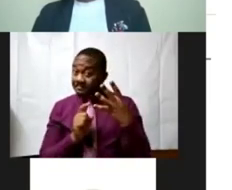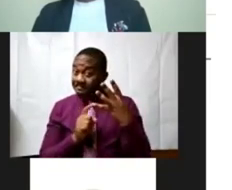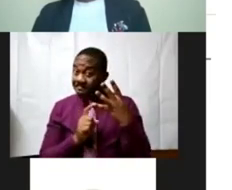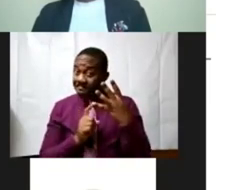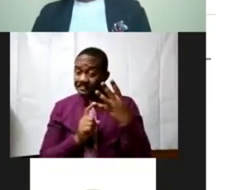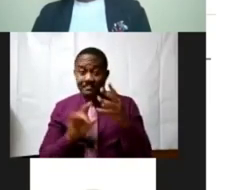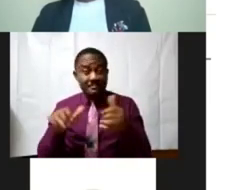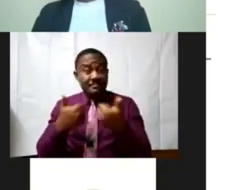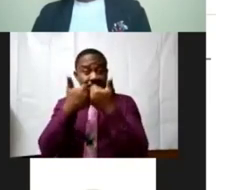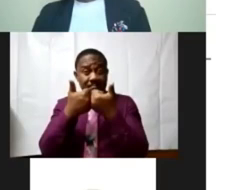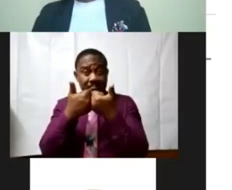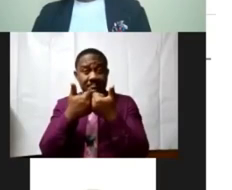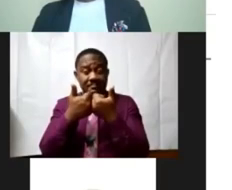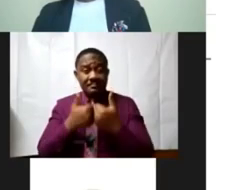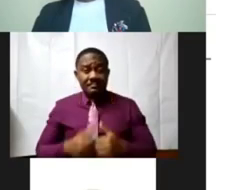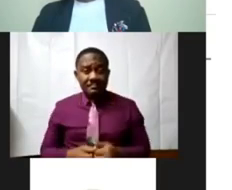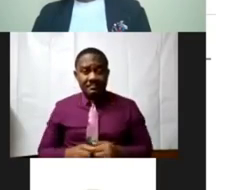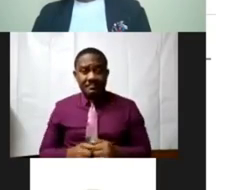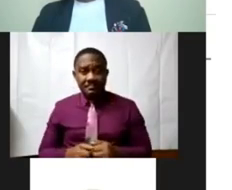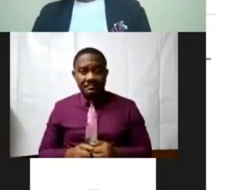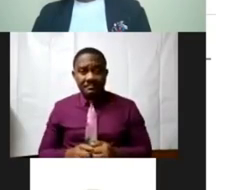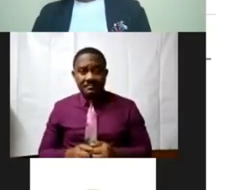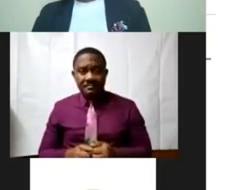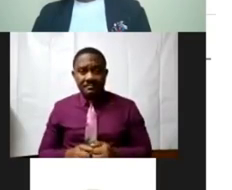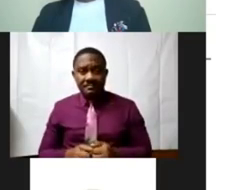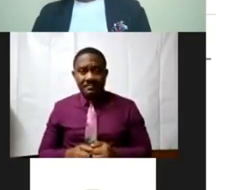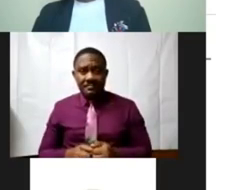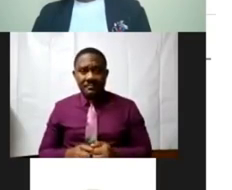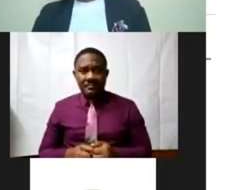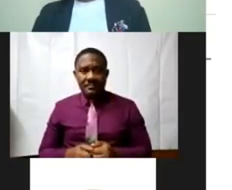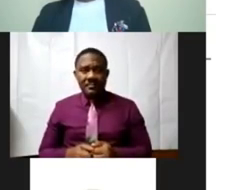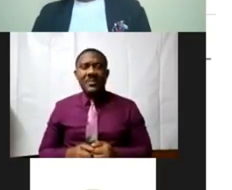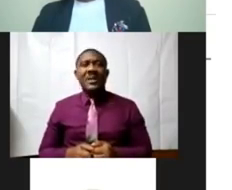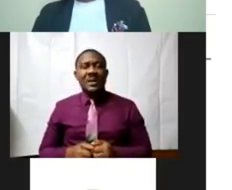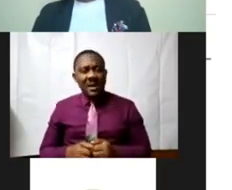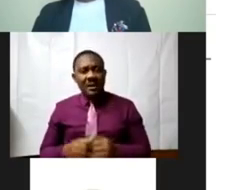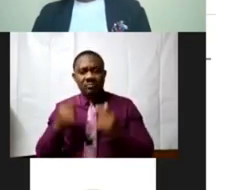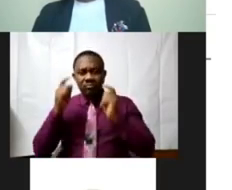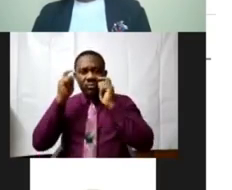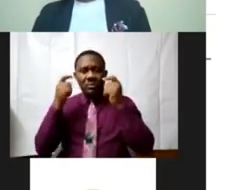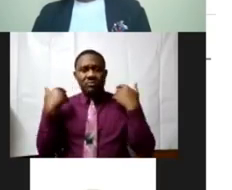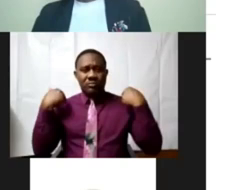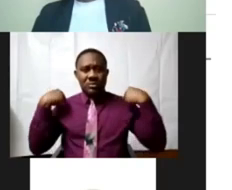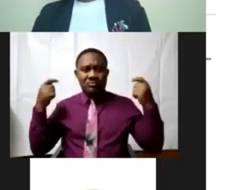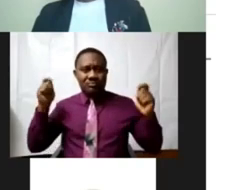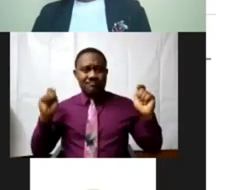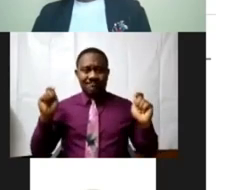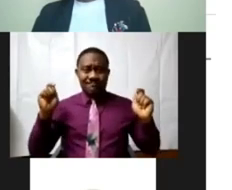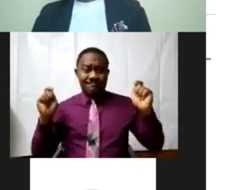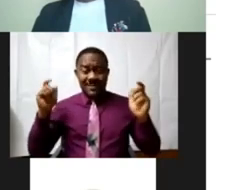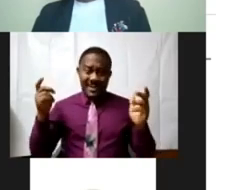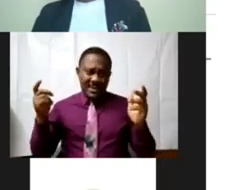challenges, we say, either poor nonverbal conversation skills. Because they are unable to